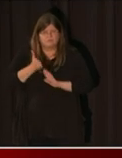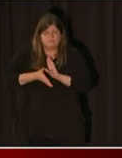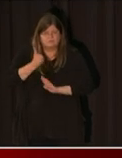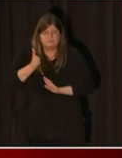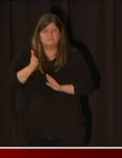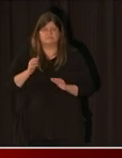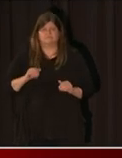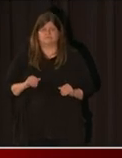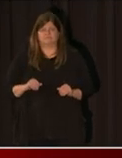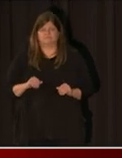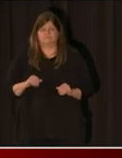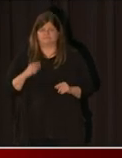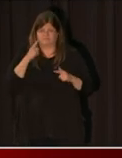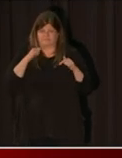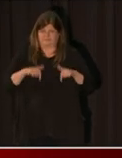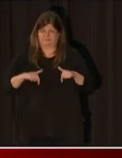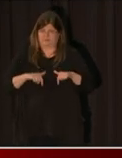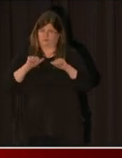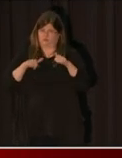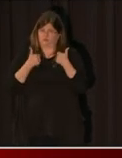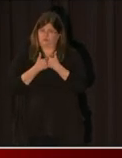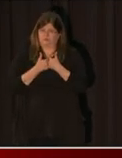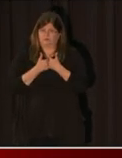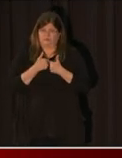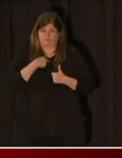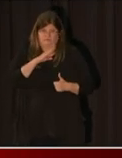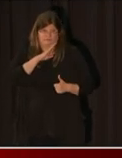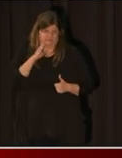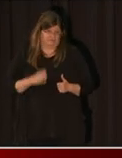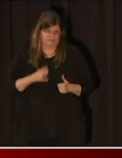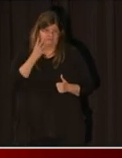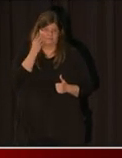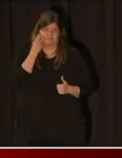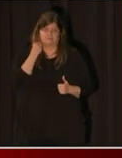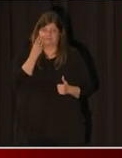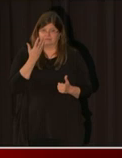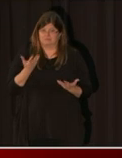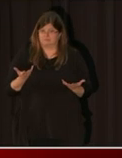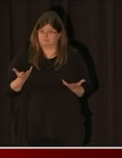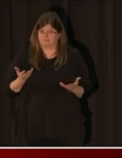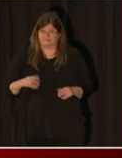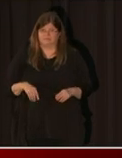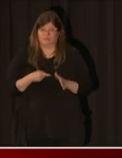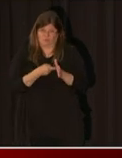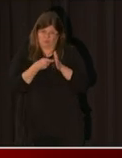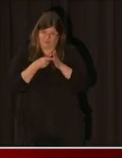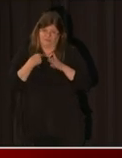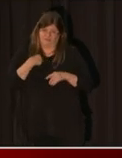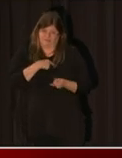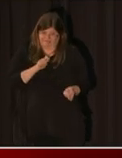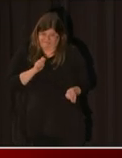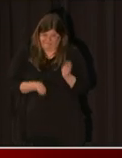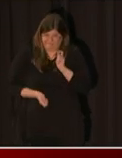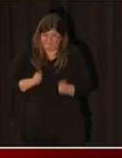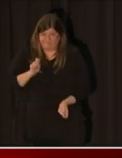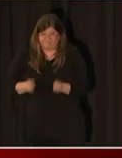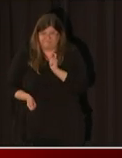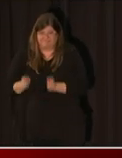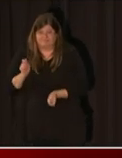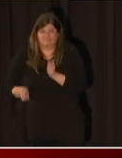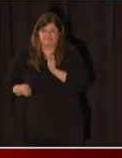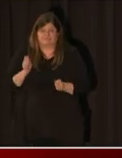unprecedented challenge. It has required us to modify, of course, our operations quickly across DC government,